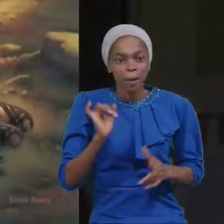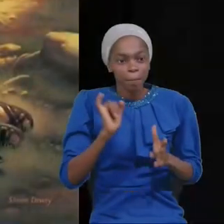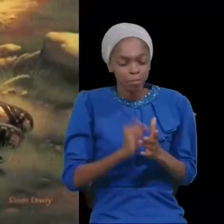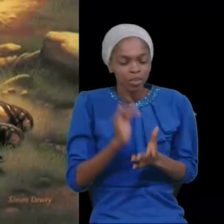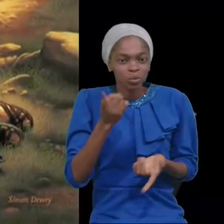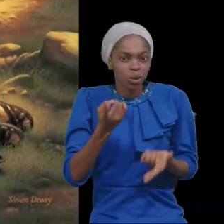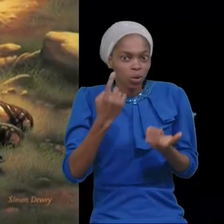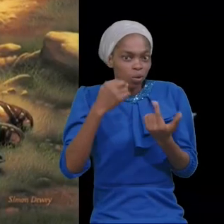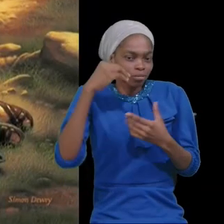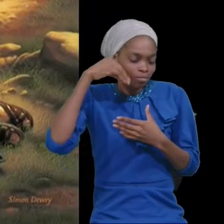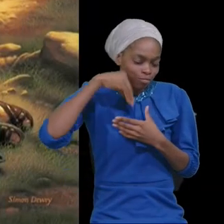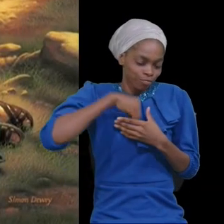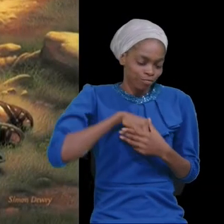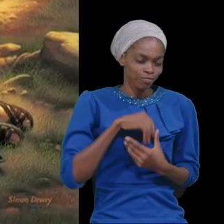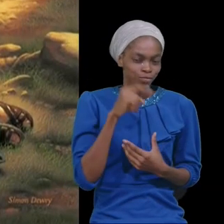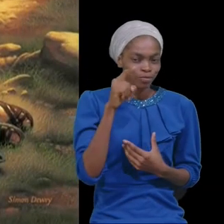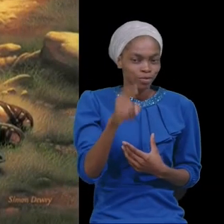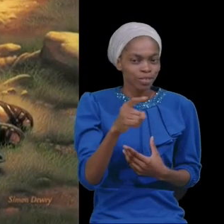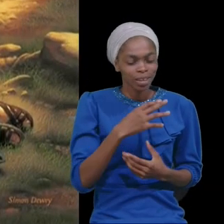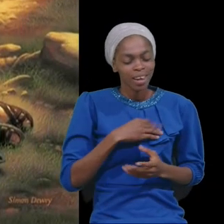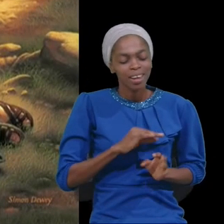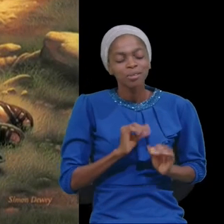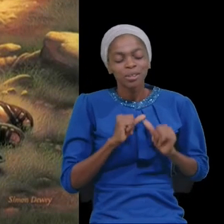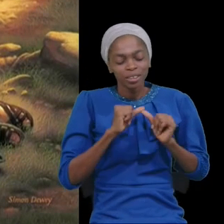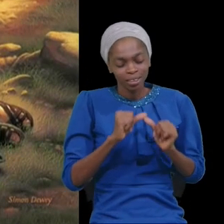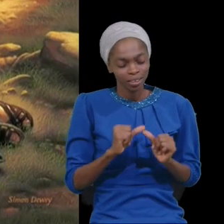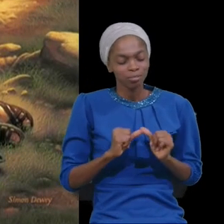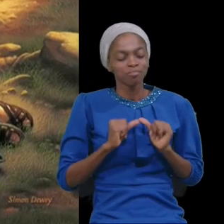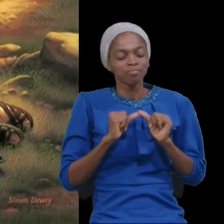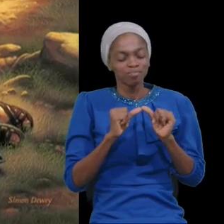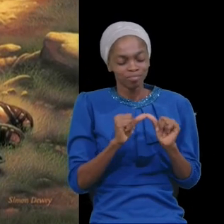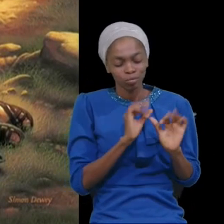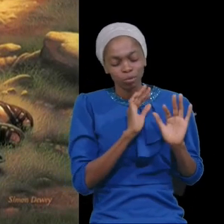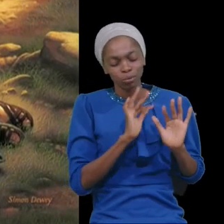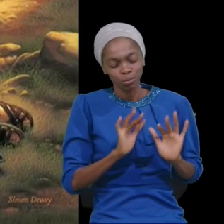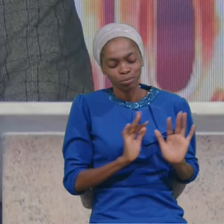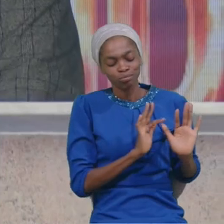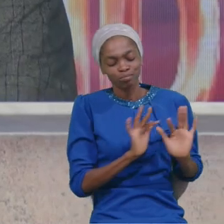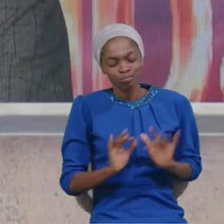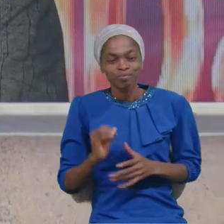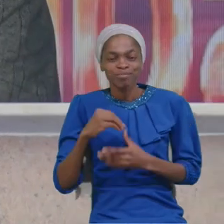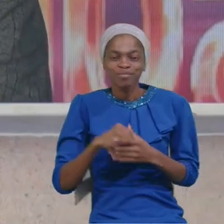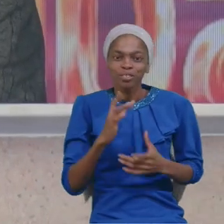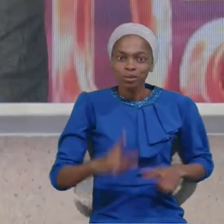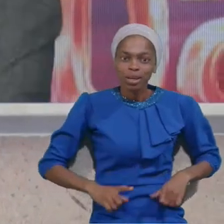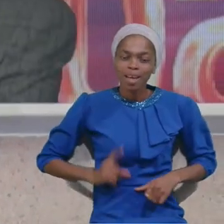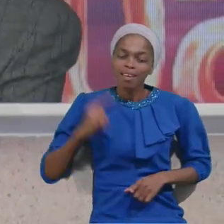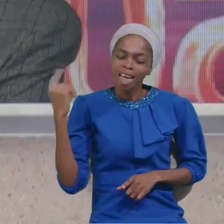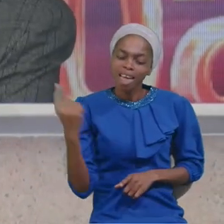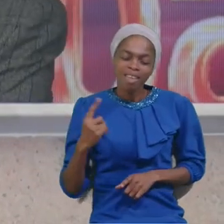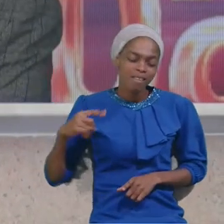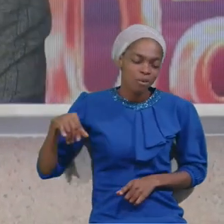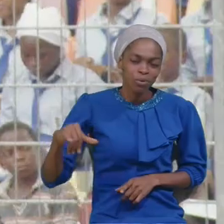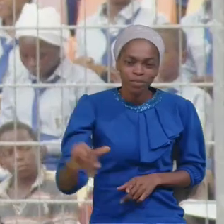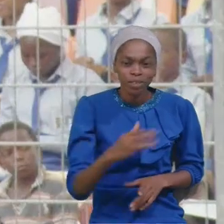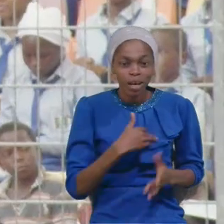into life eternal. And then the goodness of God will be increasing in your life. I'm talking to